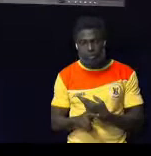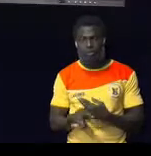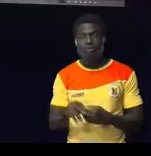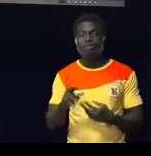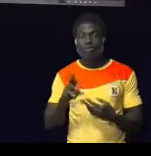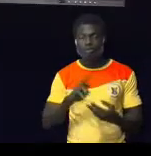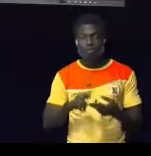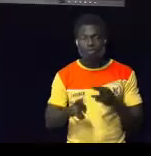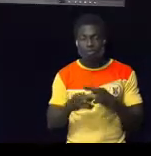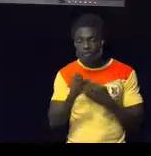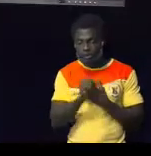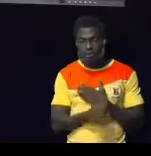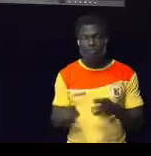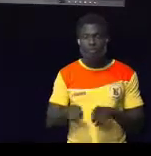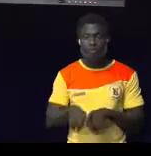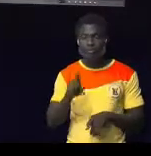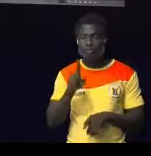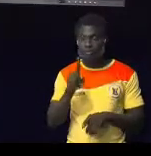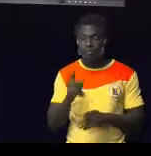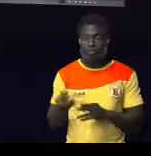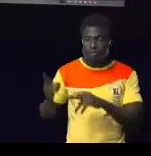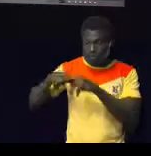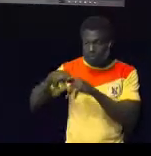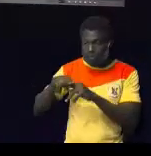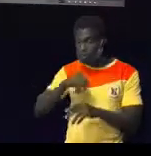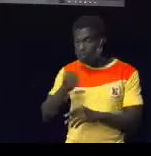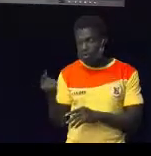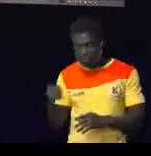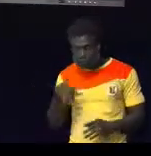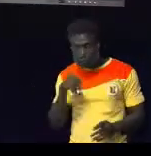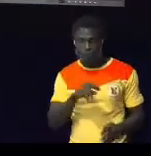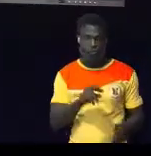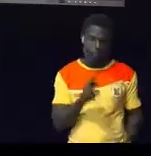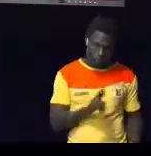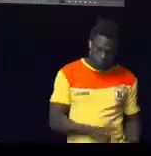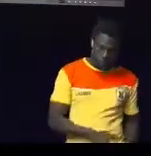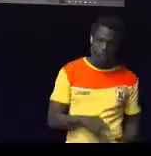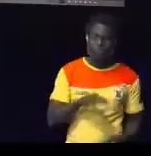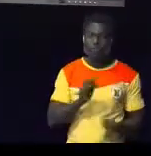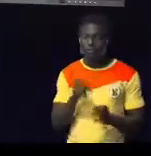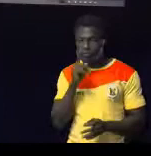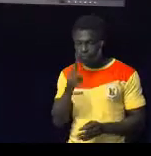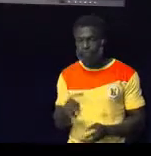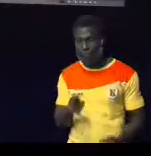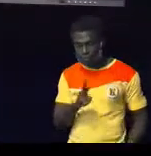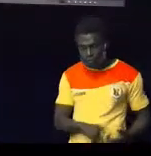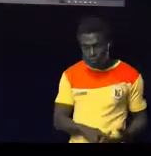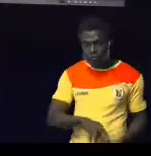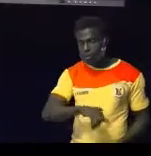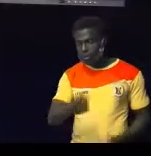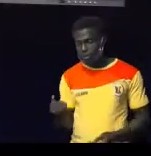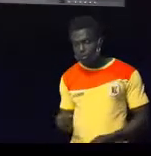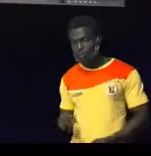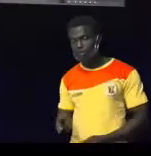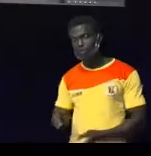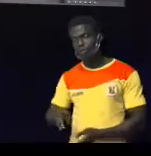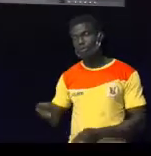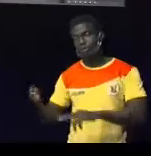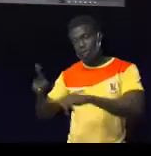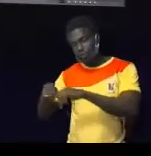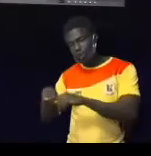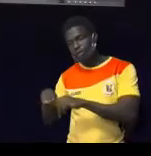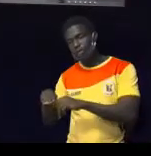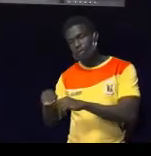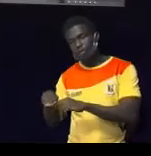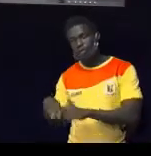increasing, the other one is decreasing. So if one quantity increases, the other decreases. And if one decreases, the other will